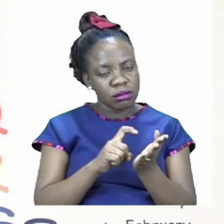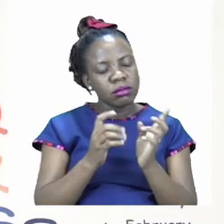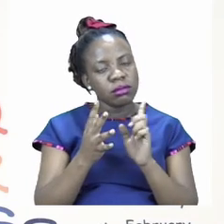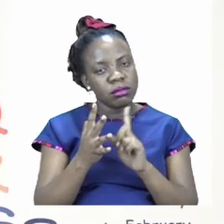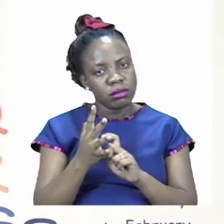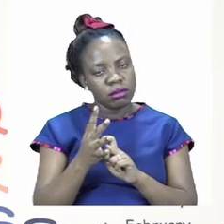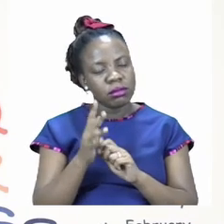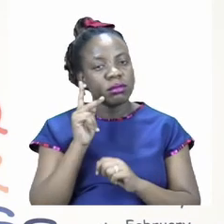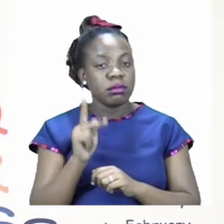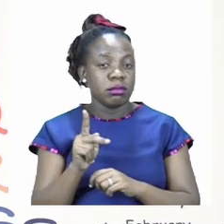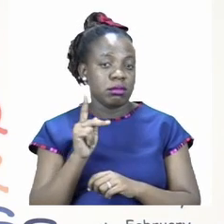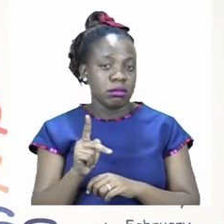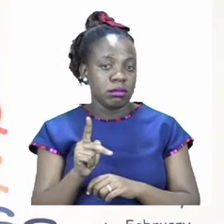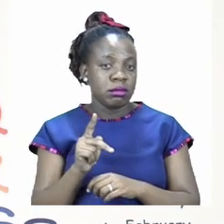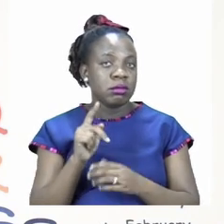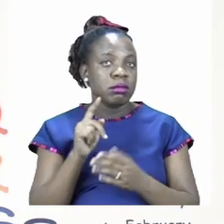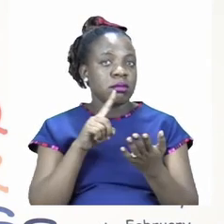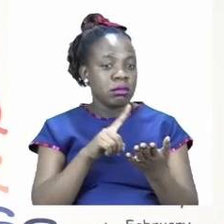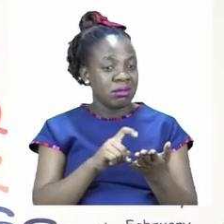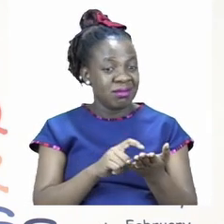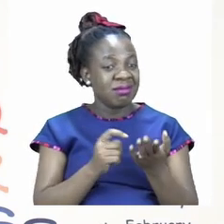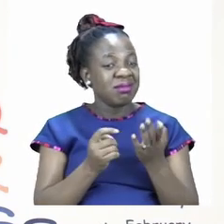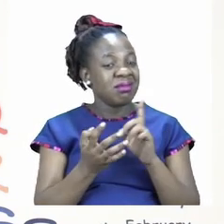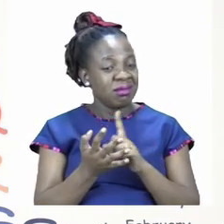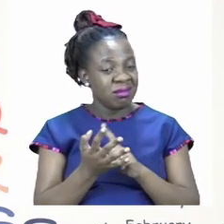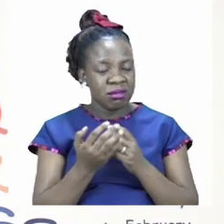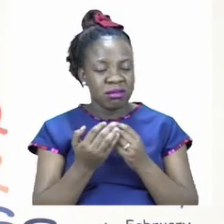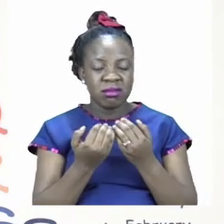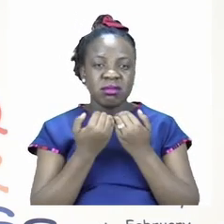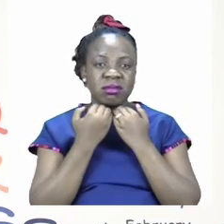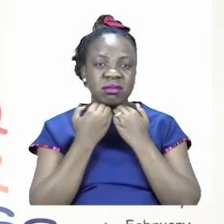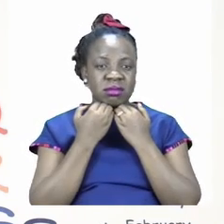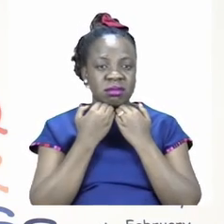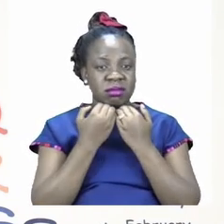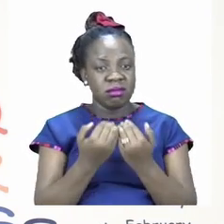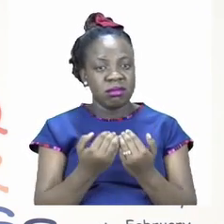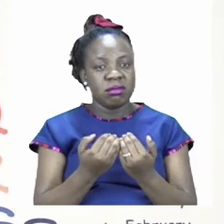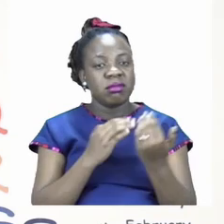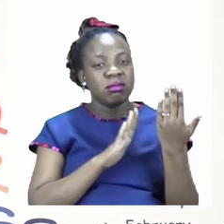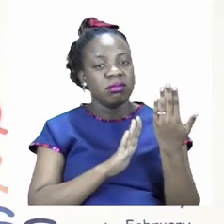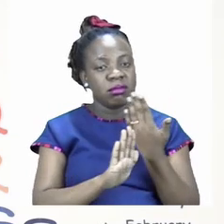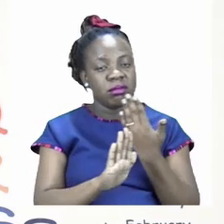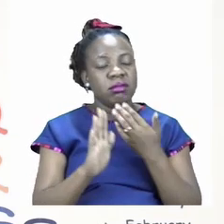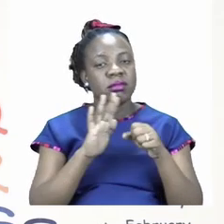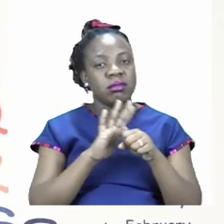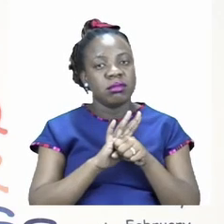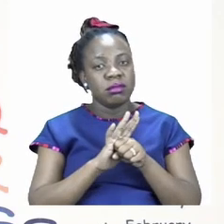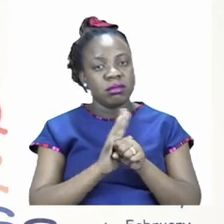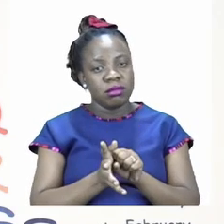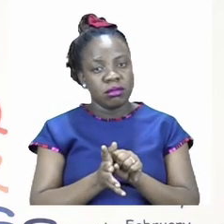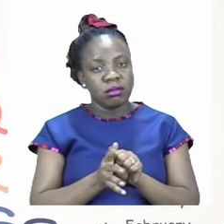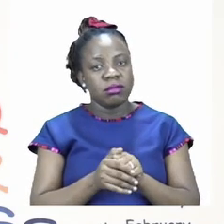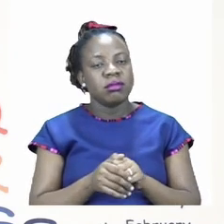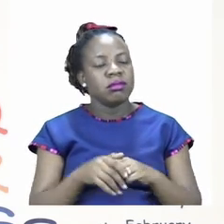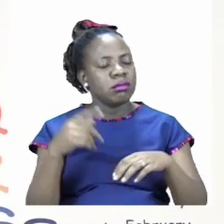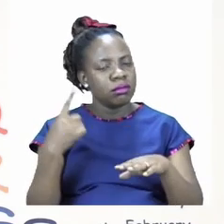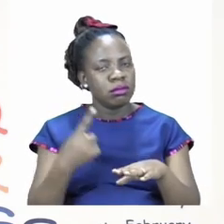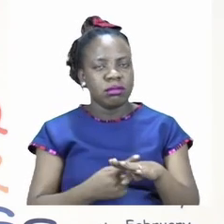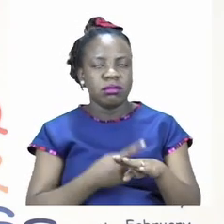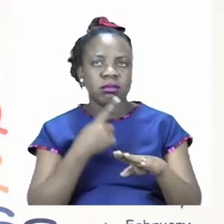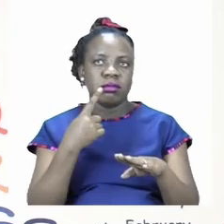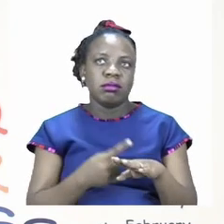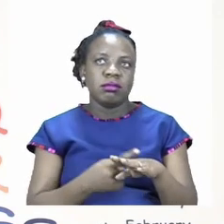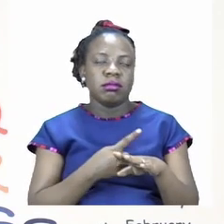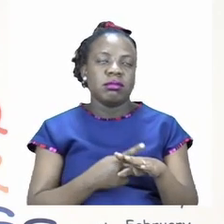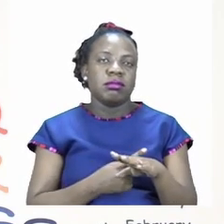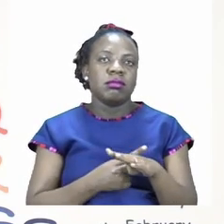important, especially during these times. Make sure that you sanitize as regularly as possible. Keep